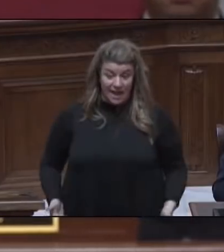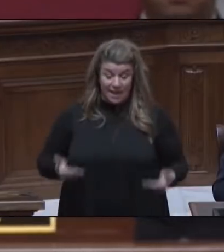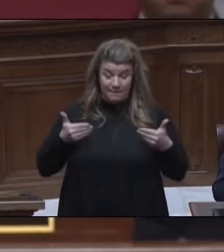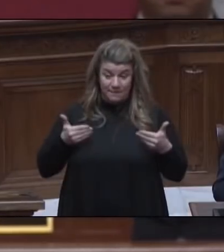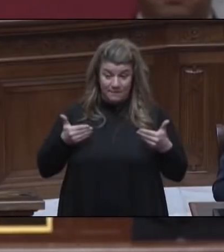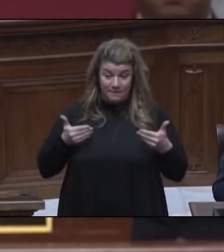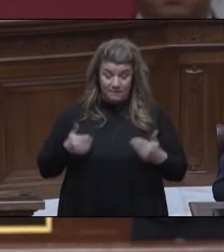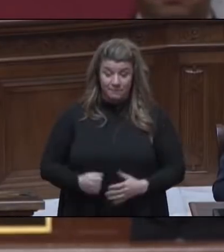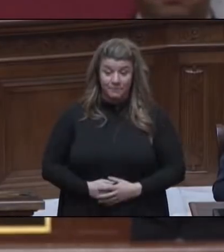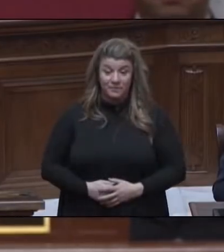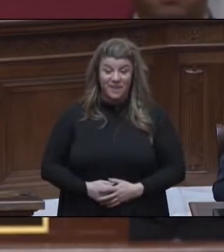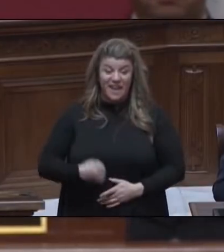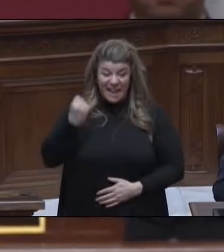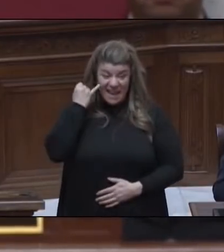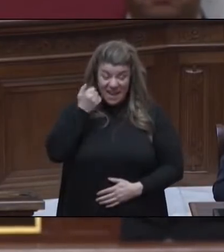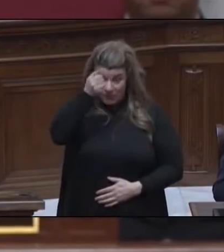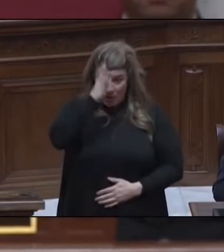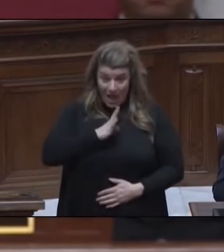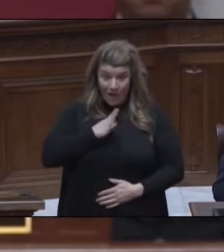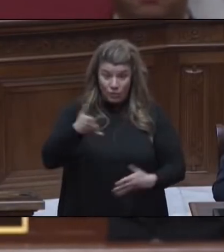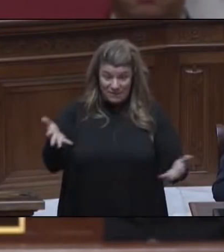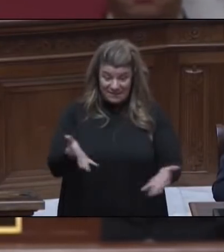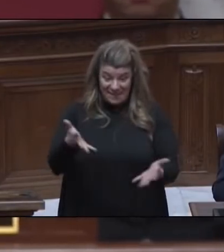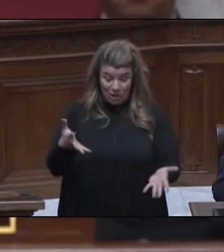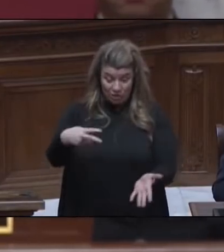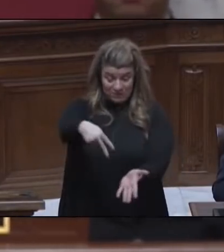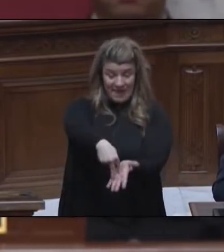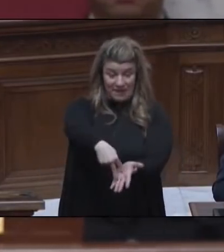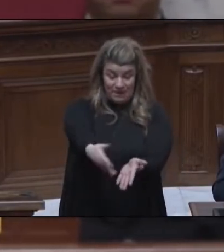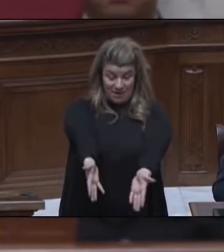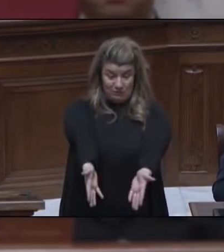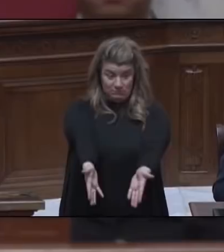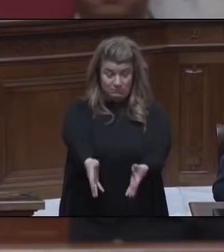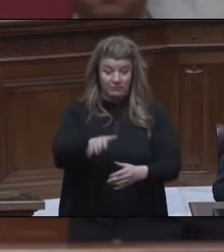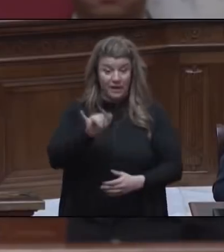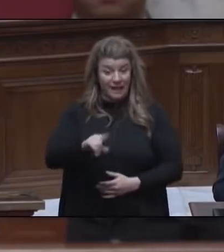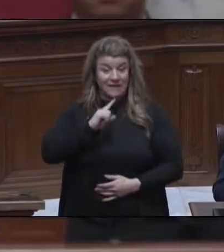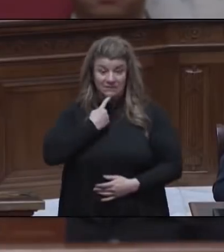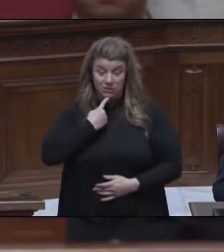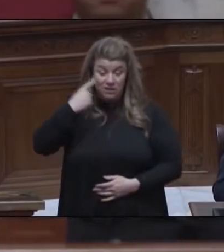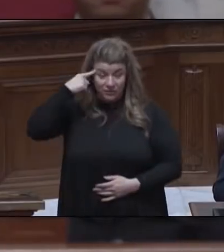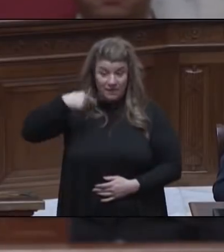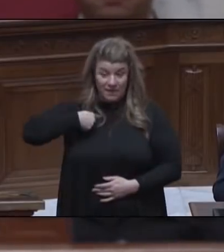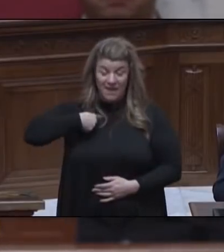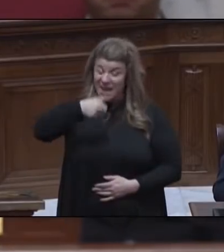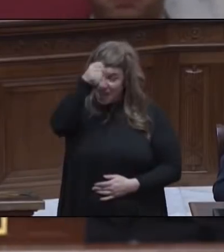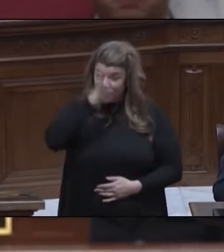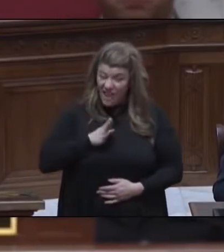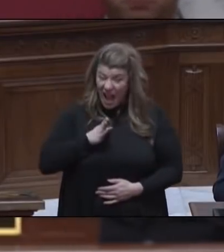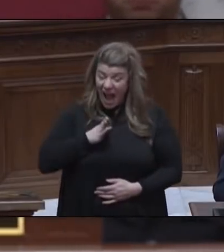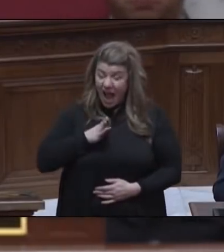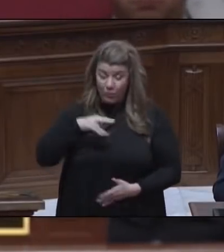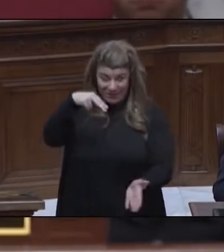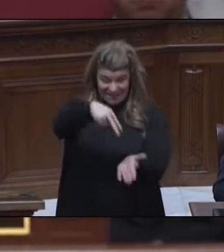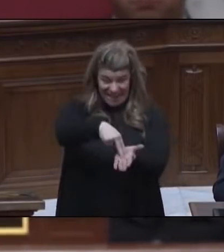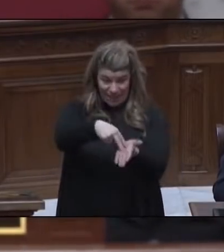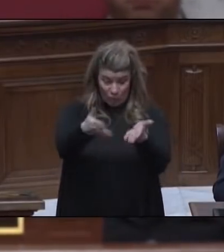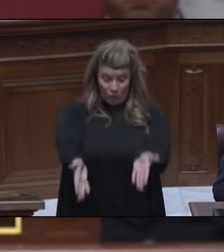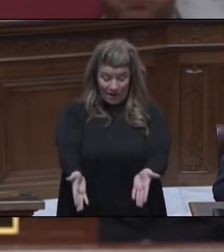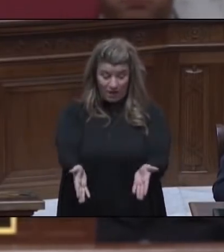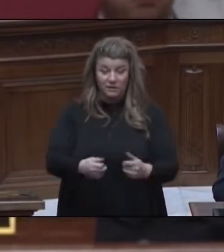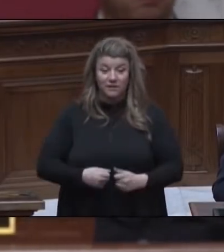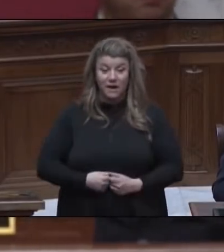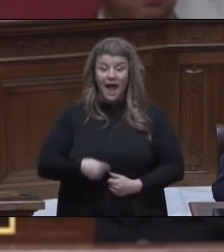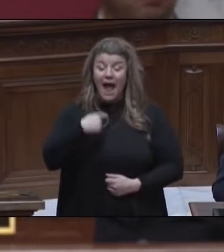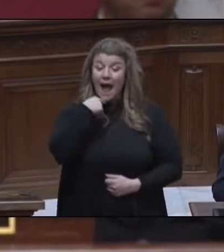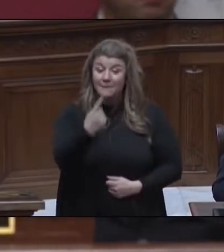If God above was standing right here, and that's serious biz to me. If God above was standing right there,